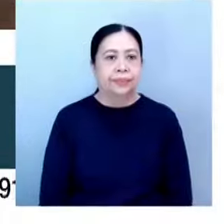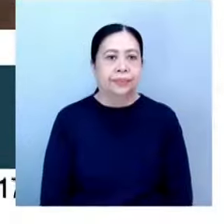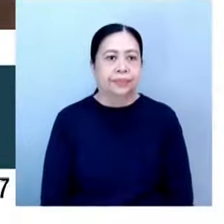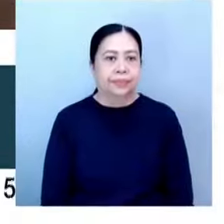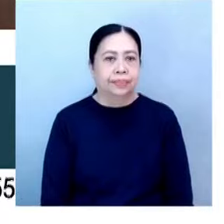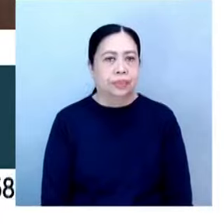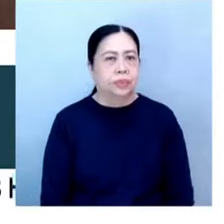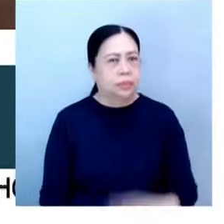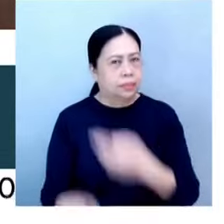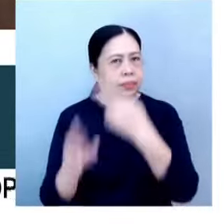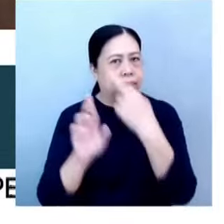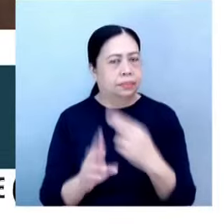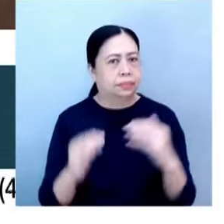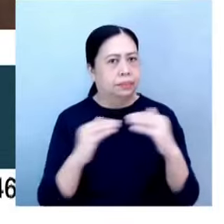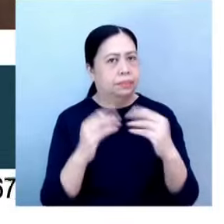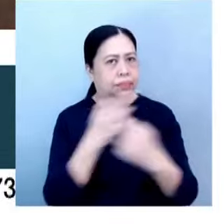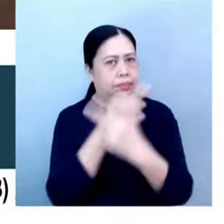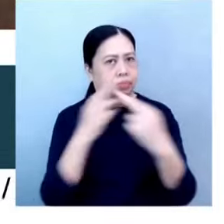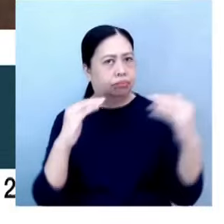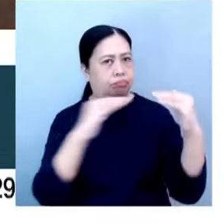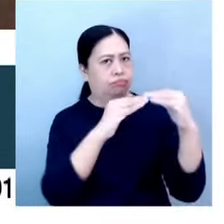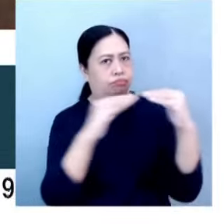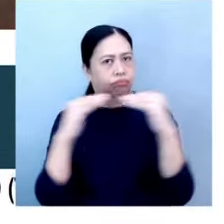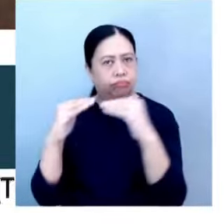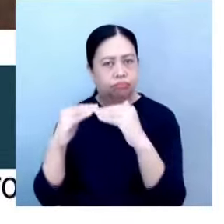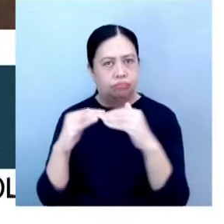Respect should be mutual. We're a co-equal branch.